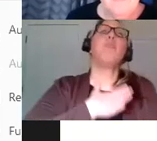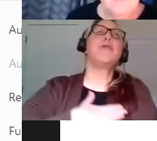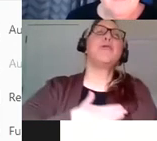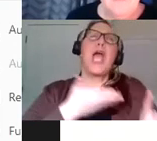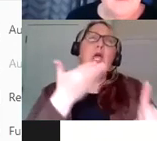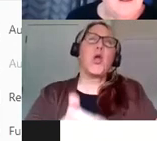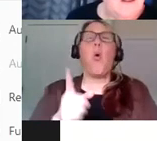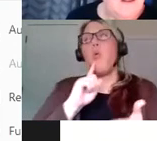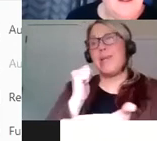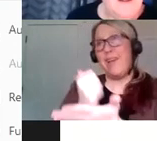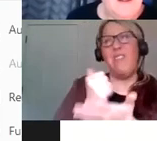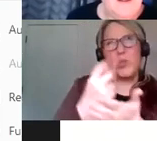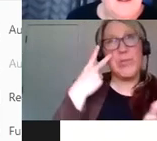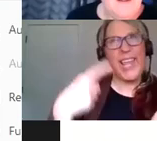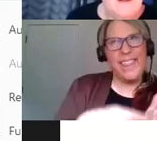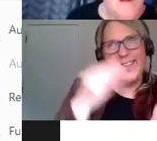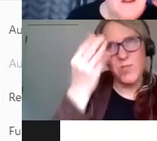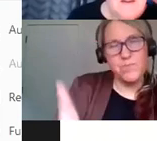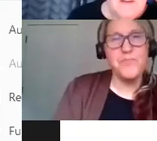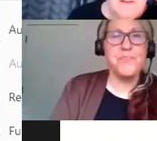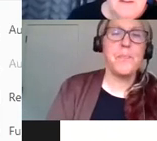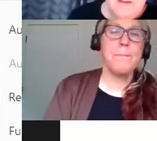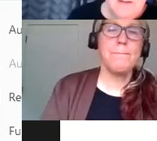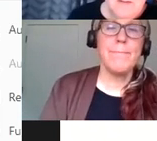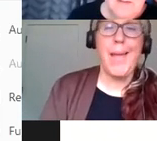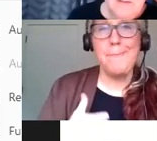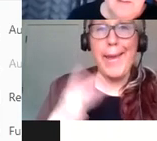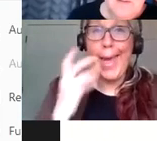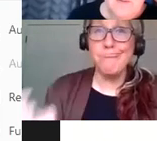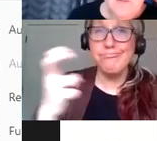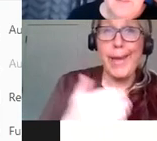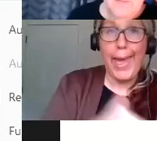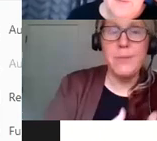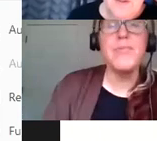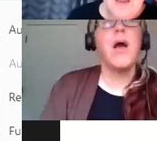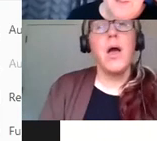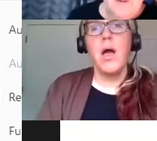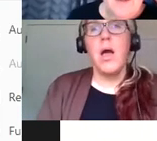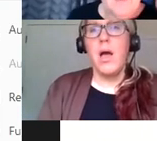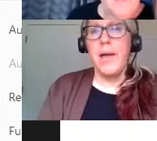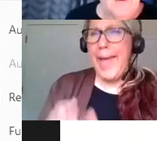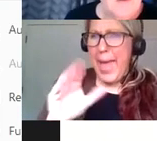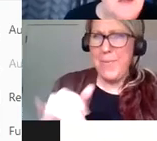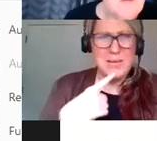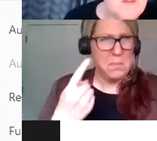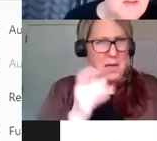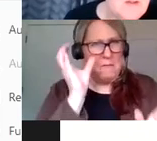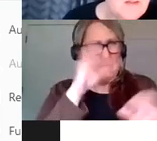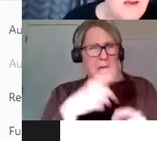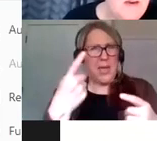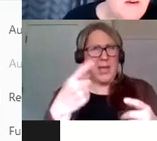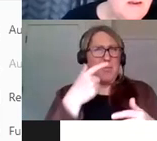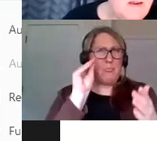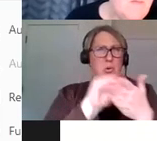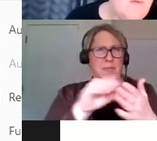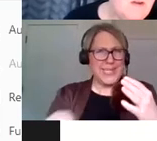is helpful to see this. See, there's my cat. Okay. So, So something funky happened here because it put all these extra sections,